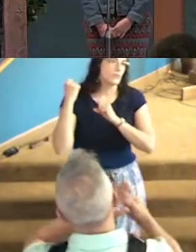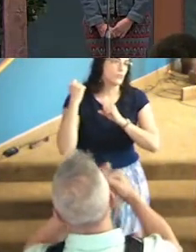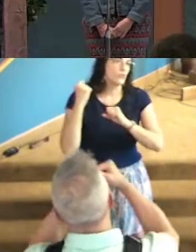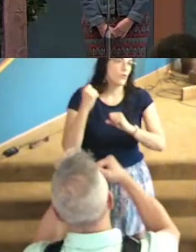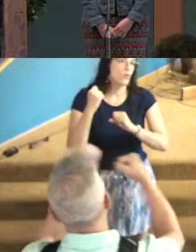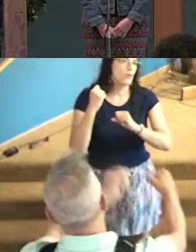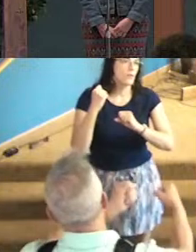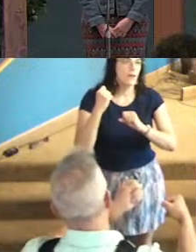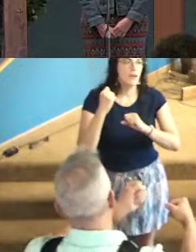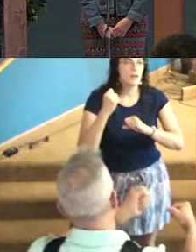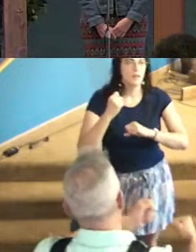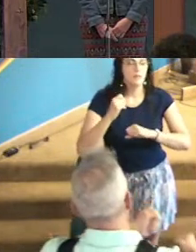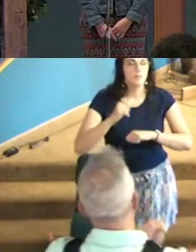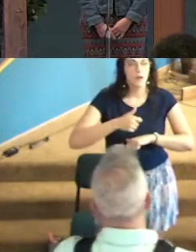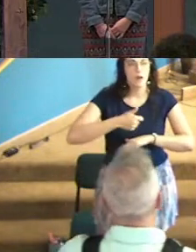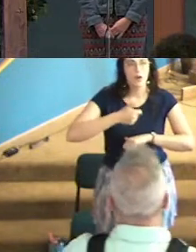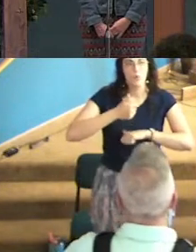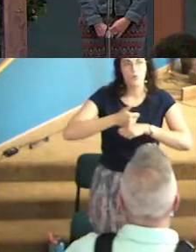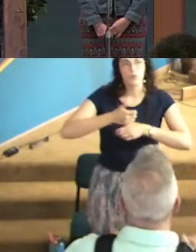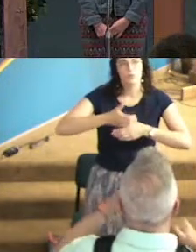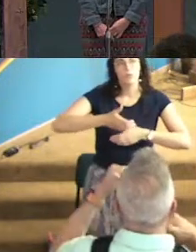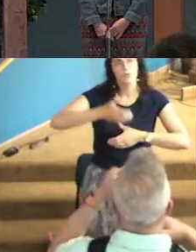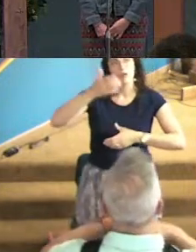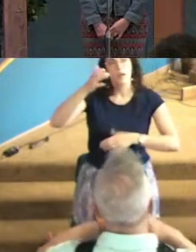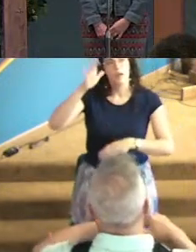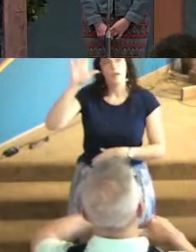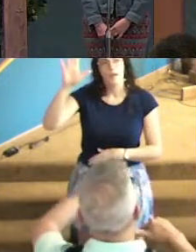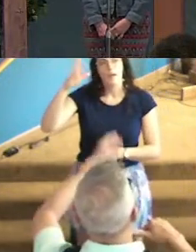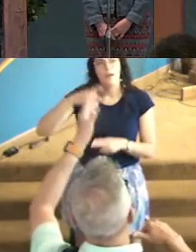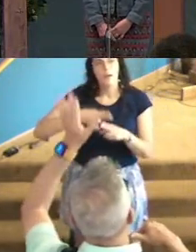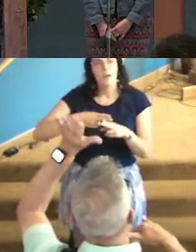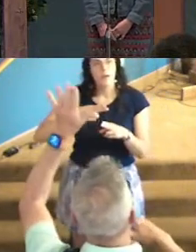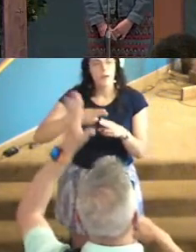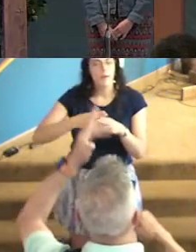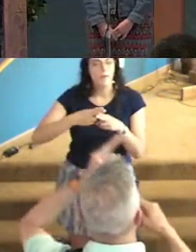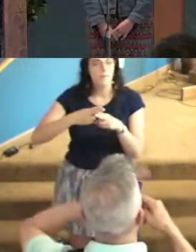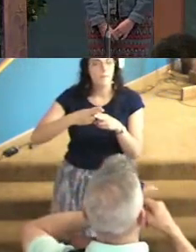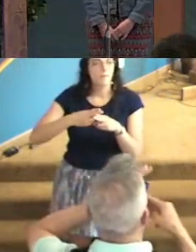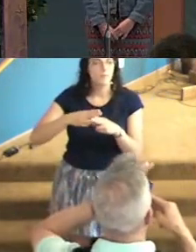name is a strong and mighty tower. Your